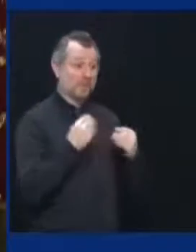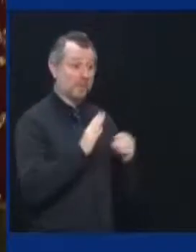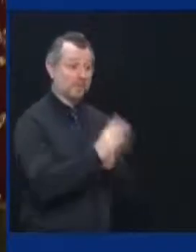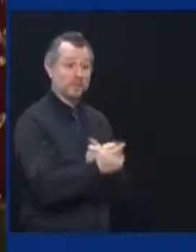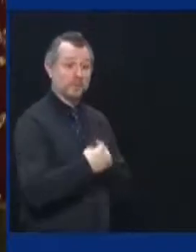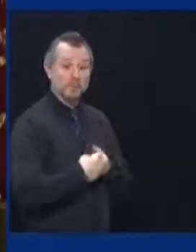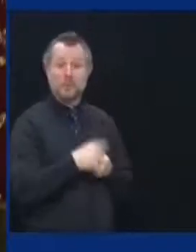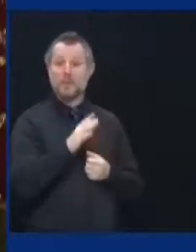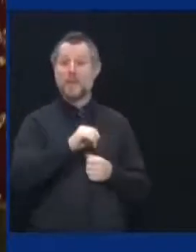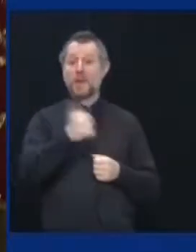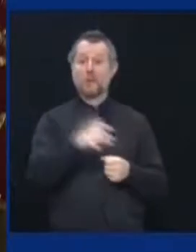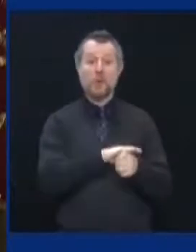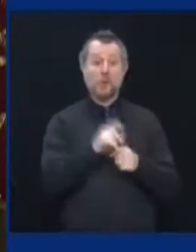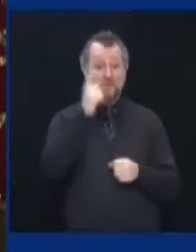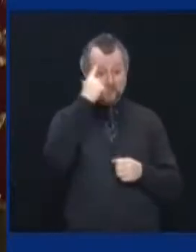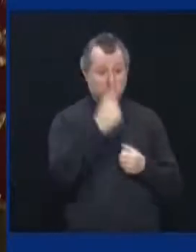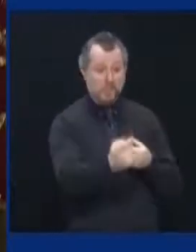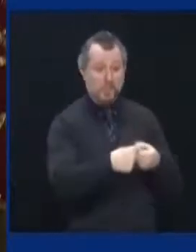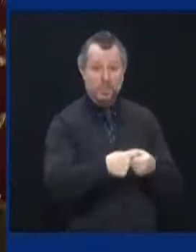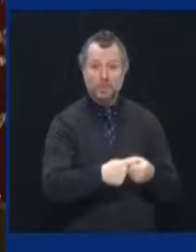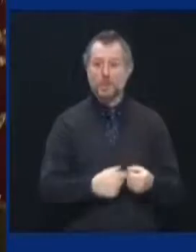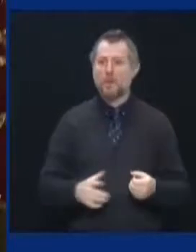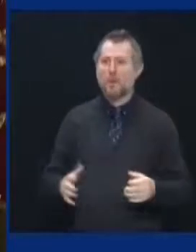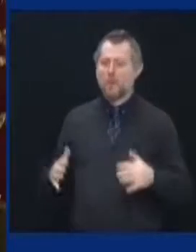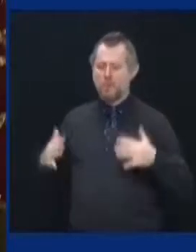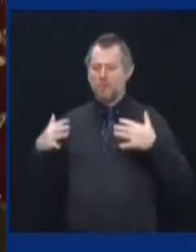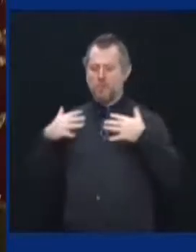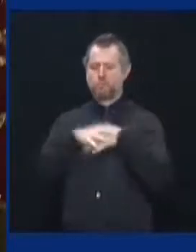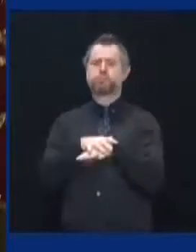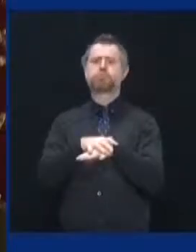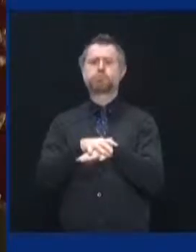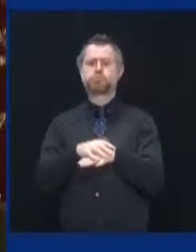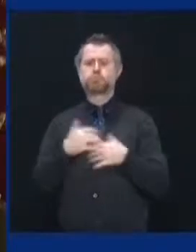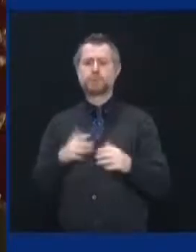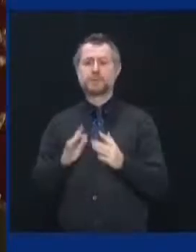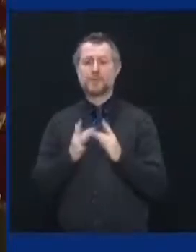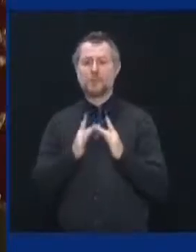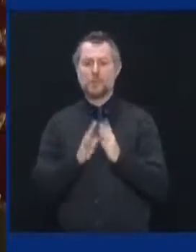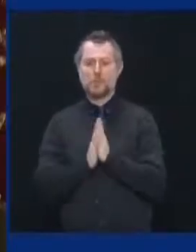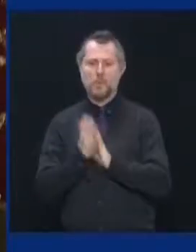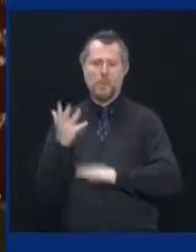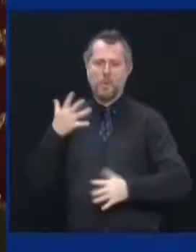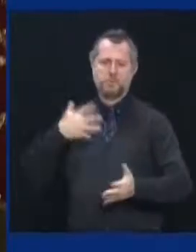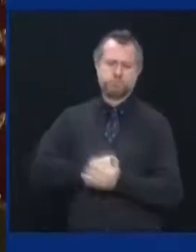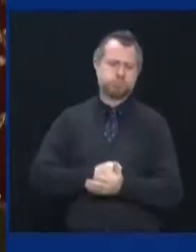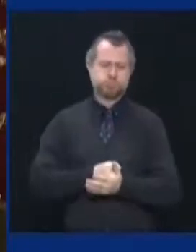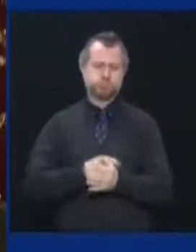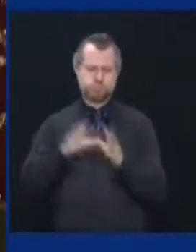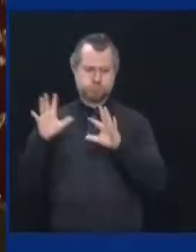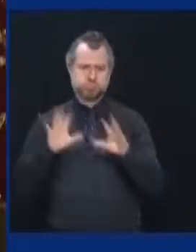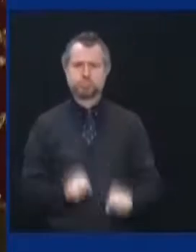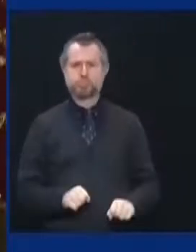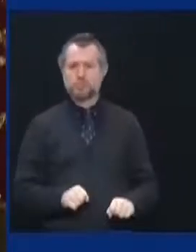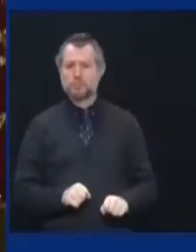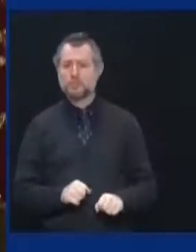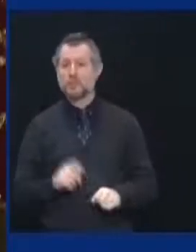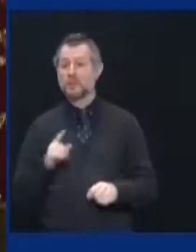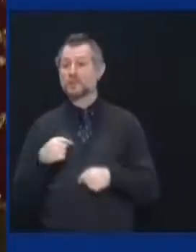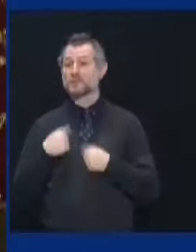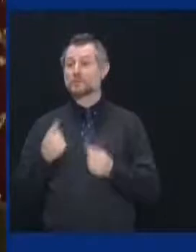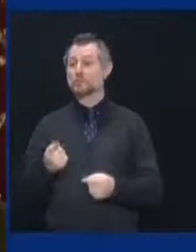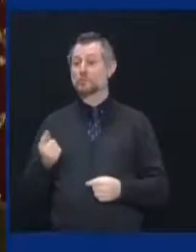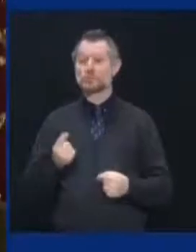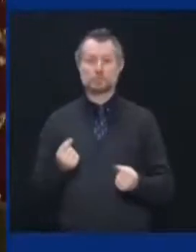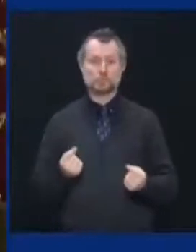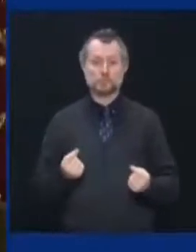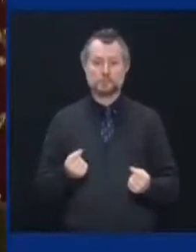all of that pass-through was causing the servers to go down. What we've done since Monday, since Tuesday, was we've made